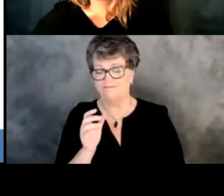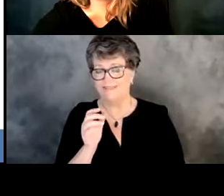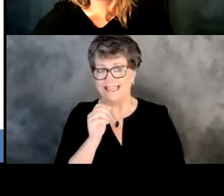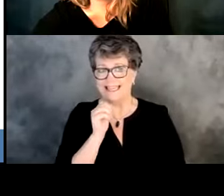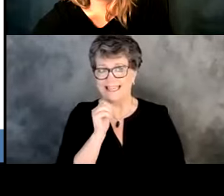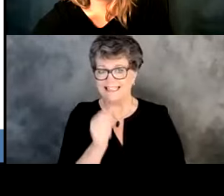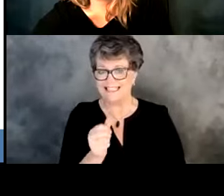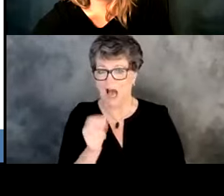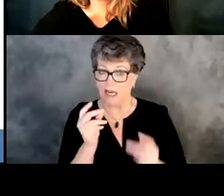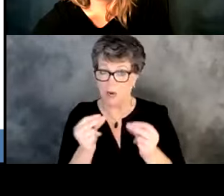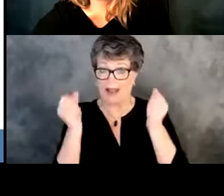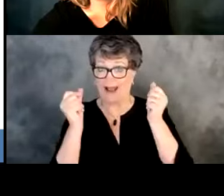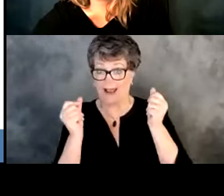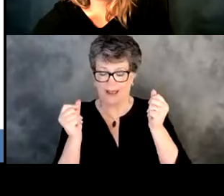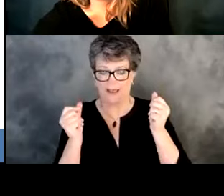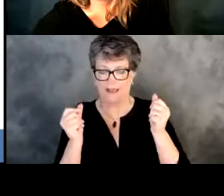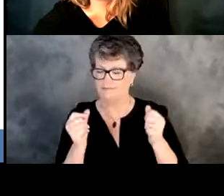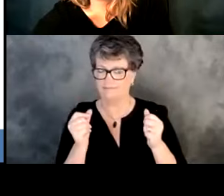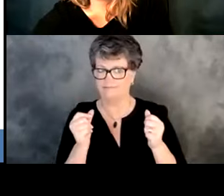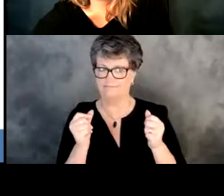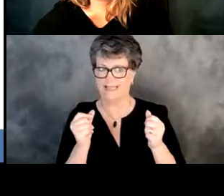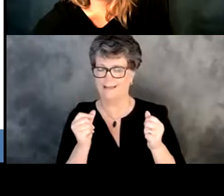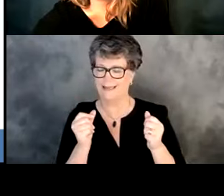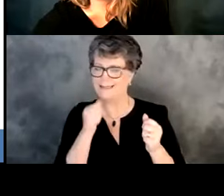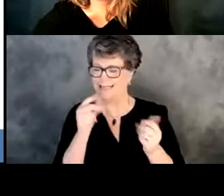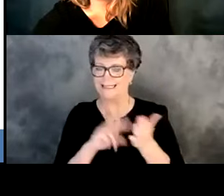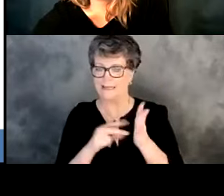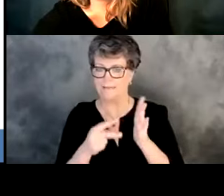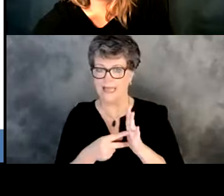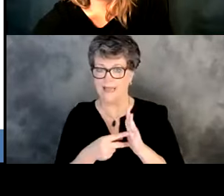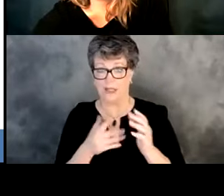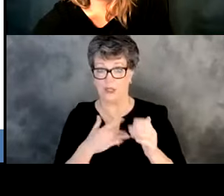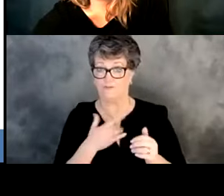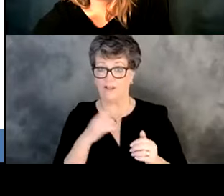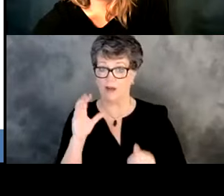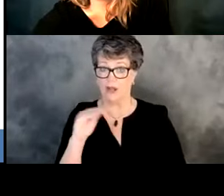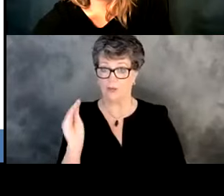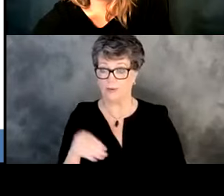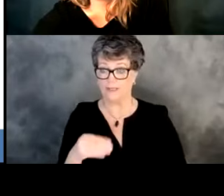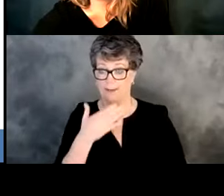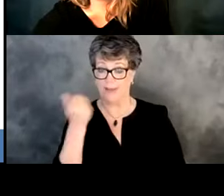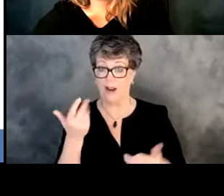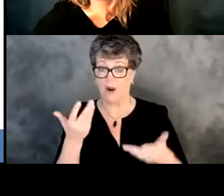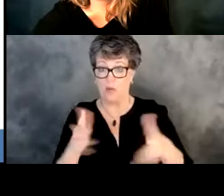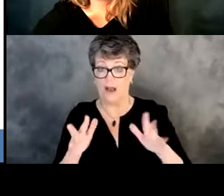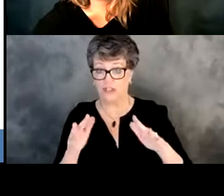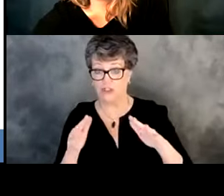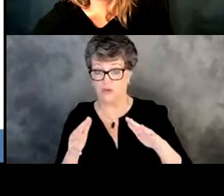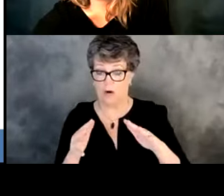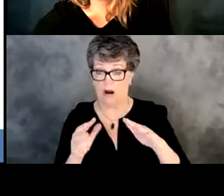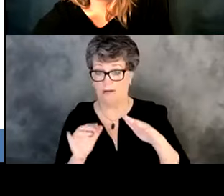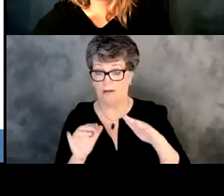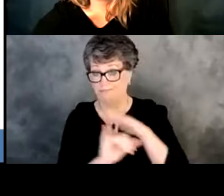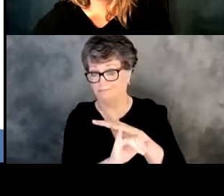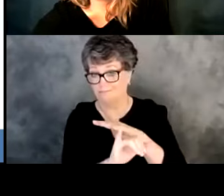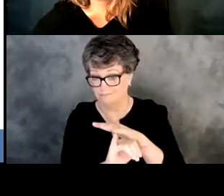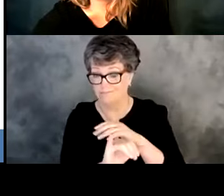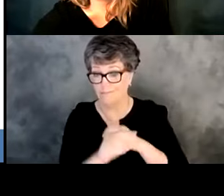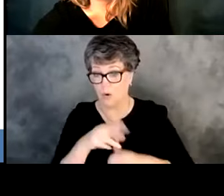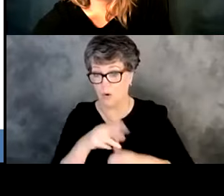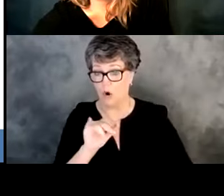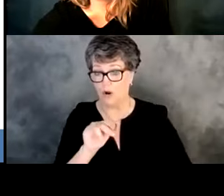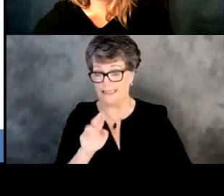necessarily a quick ordeal. It doesn't necessarily mean that you feel 100% better once your quarantine ends.